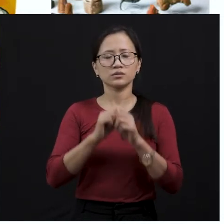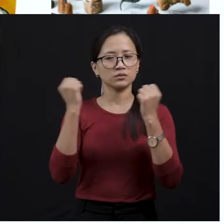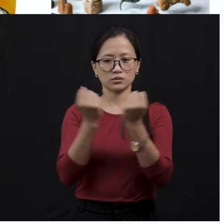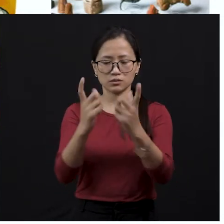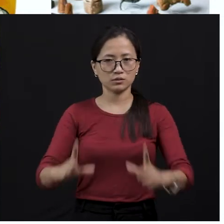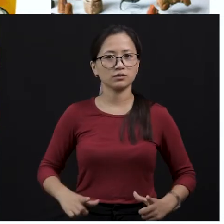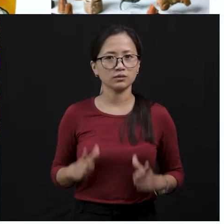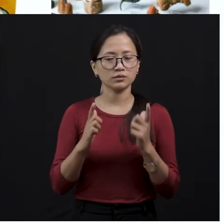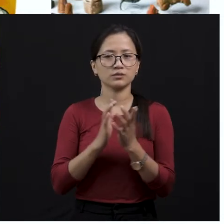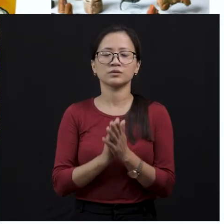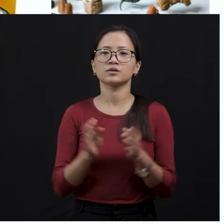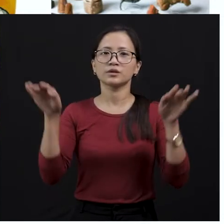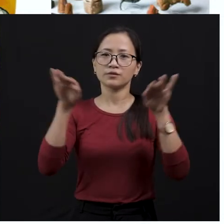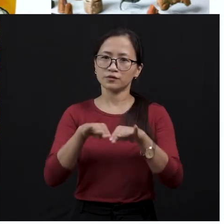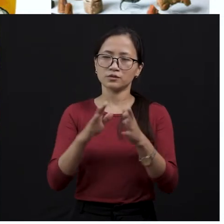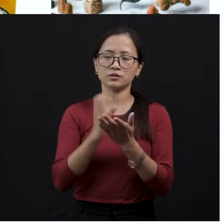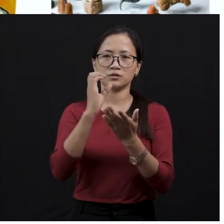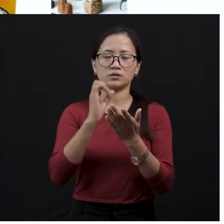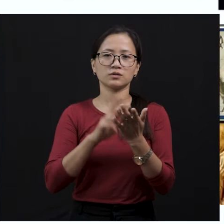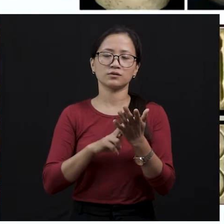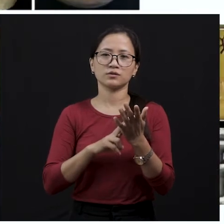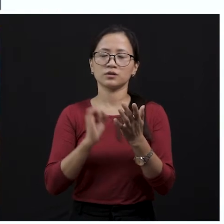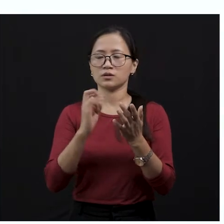of Indus Valley civilization.